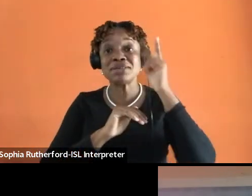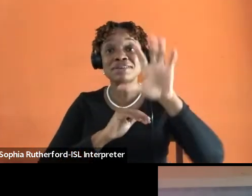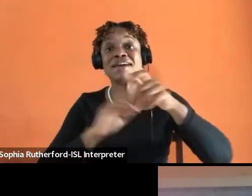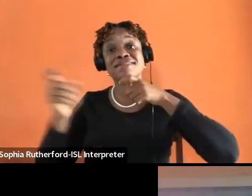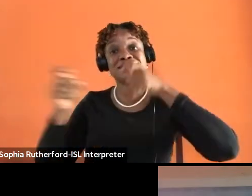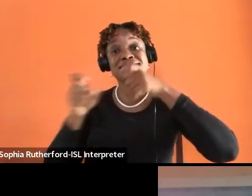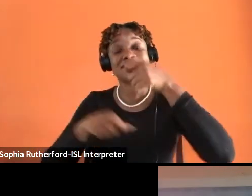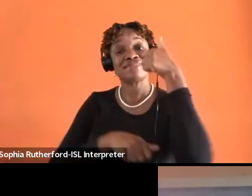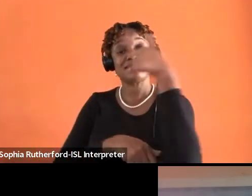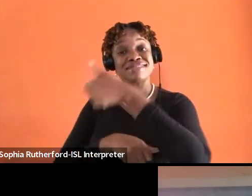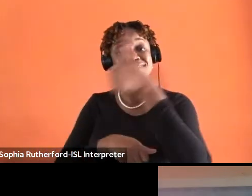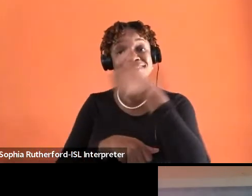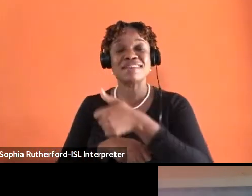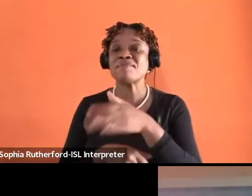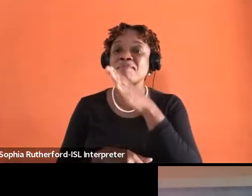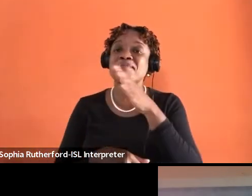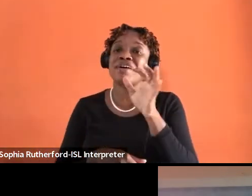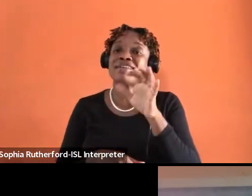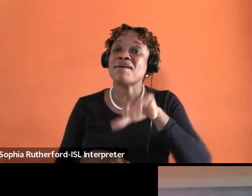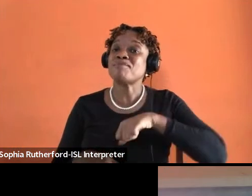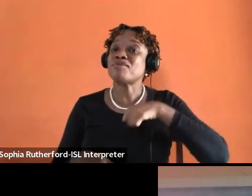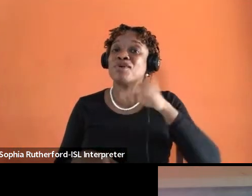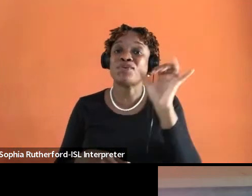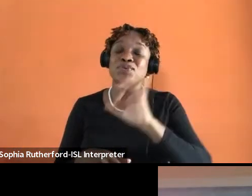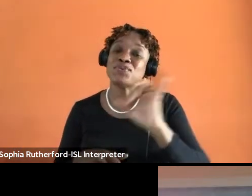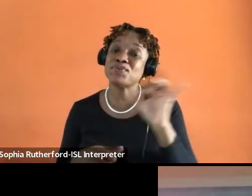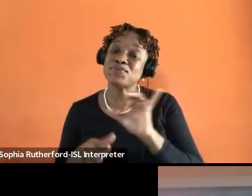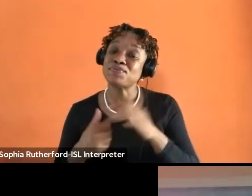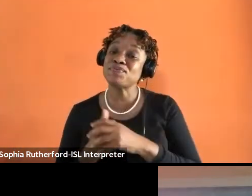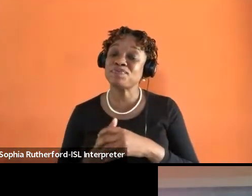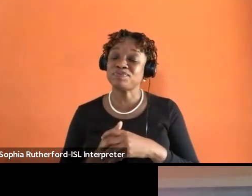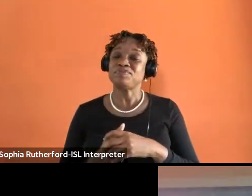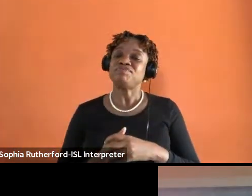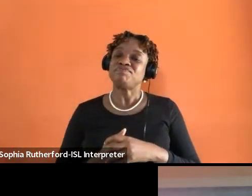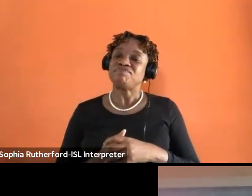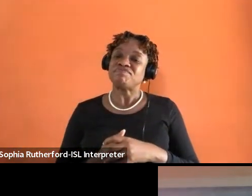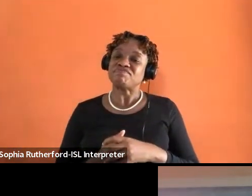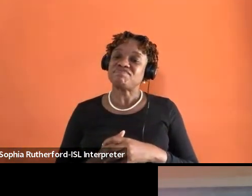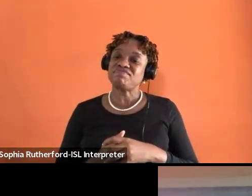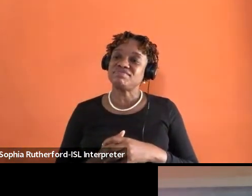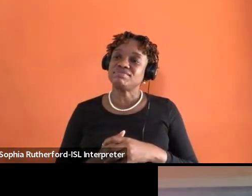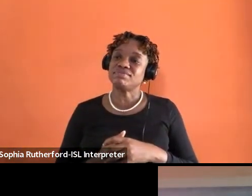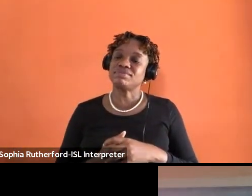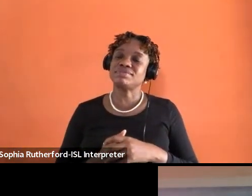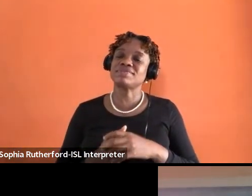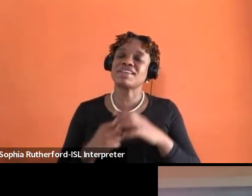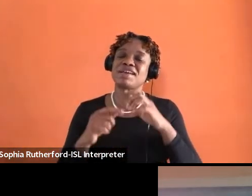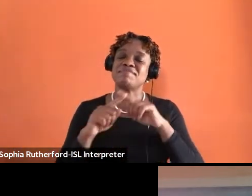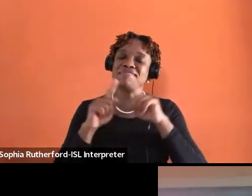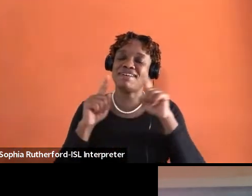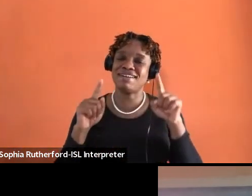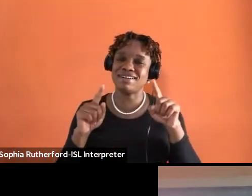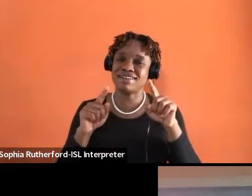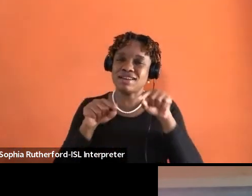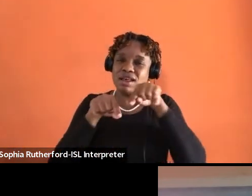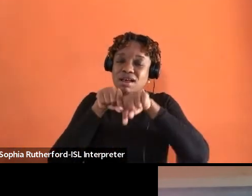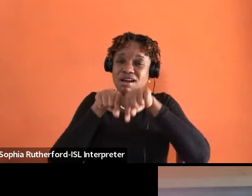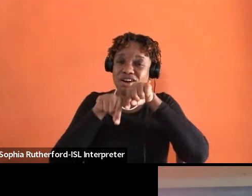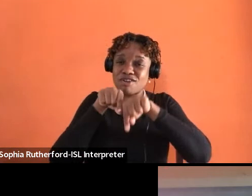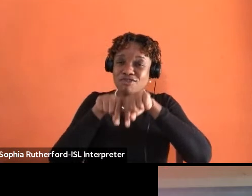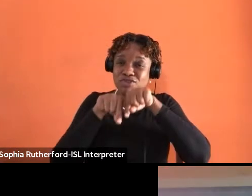The mother was very proud of what was happening. However, even her little feet, they could not touch the